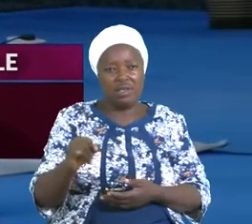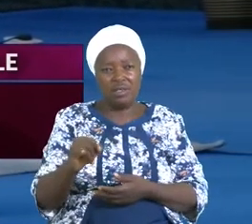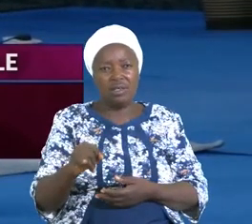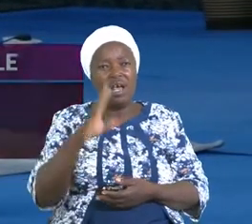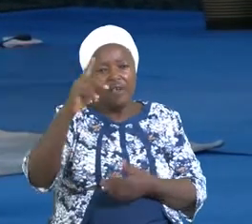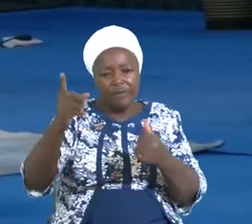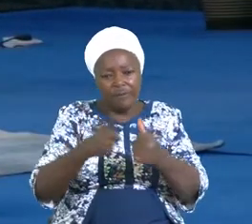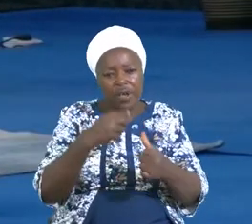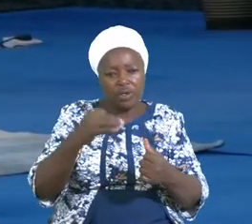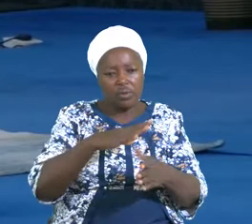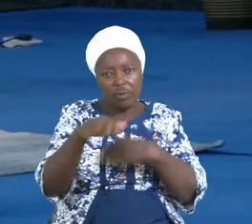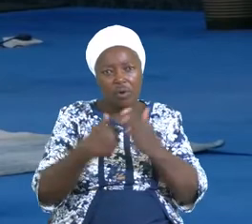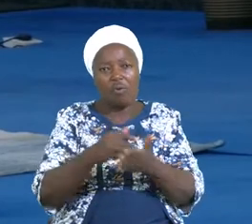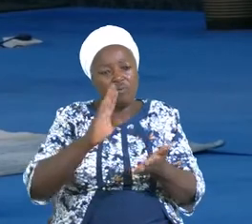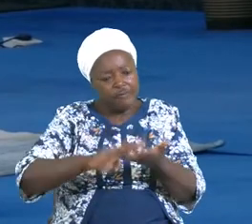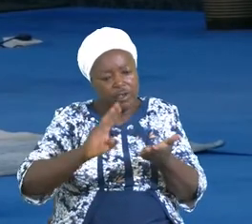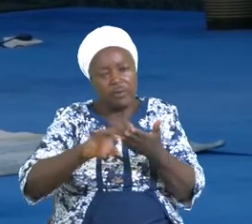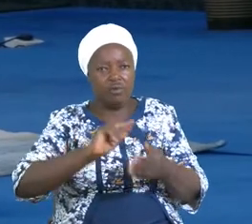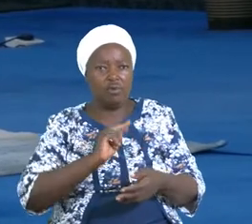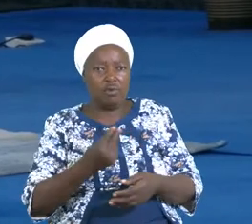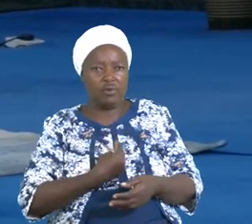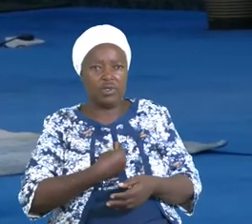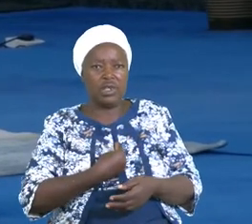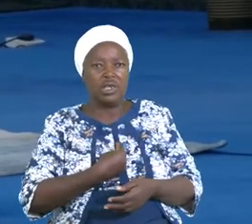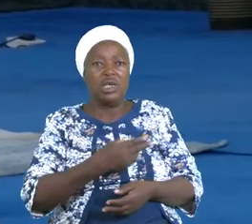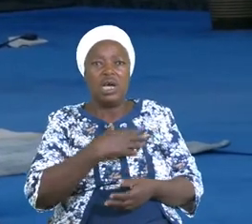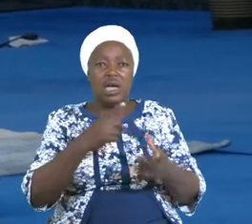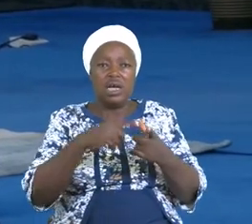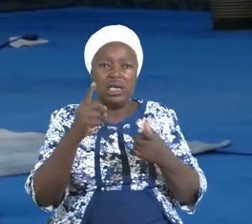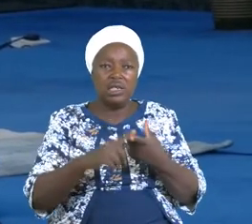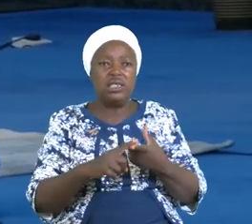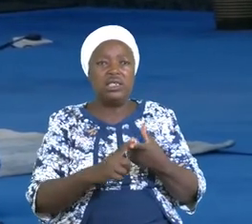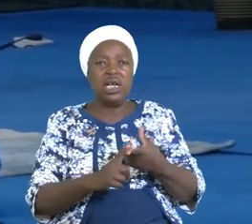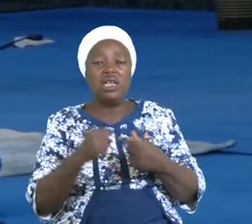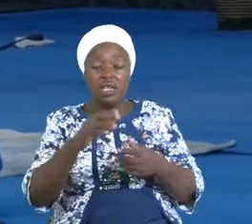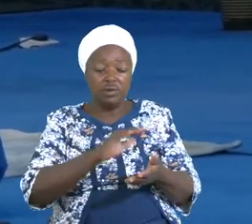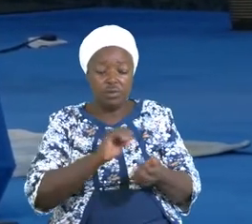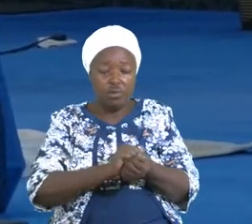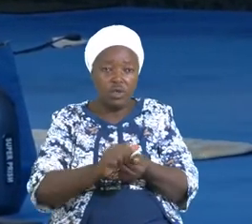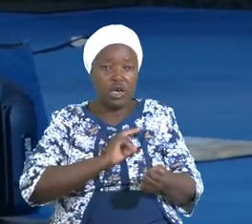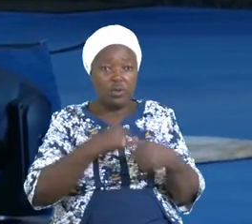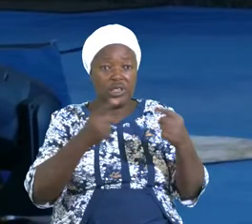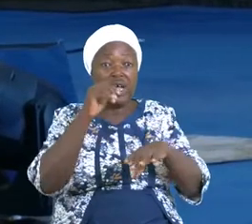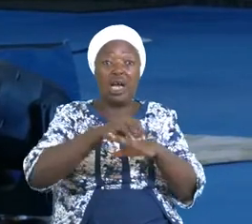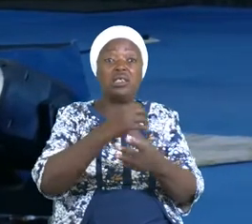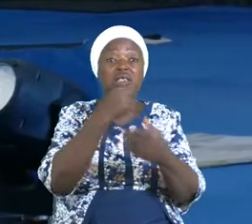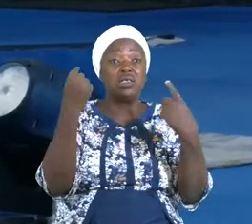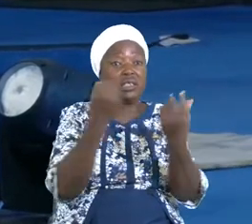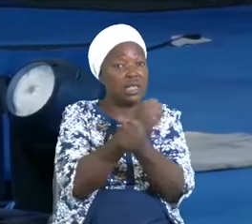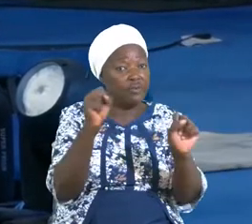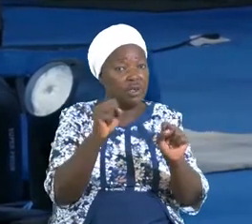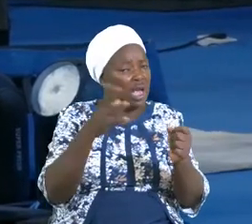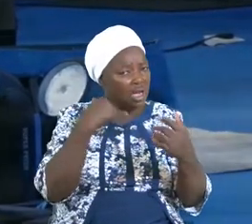pardons us. He gives us peace at salvation. And now he purges